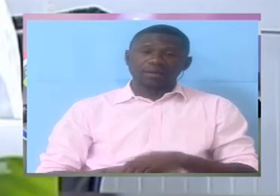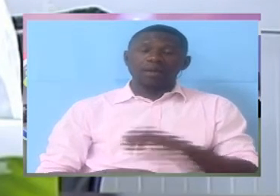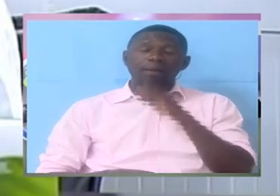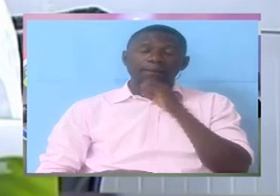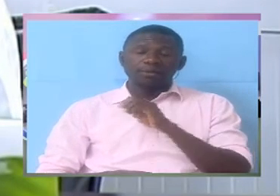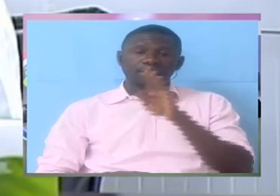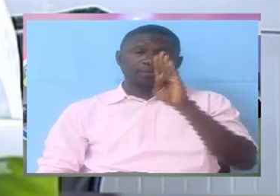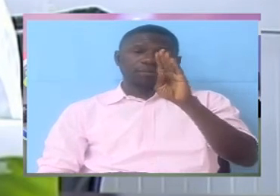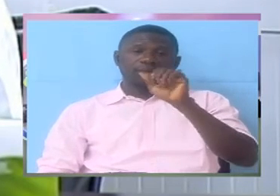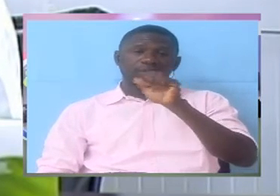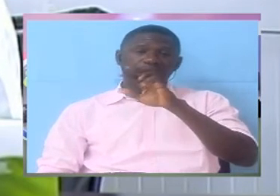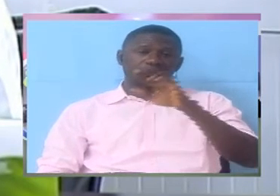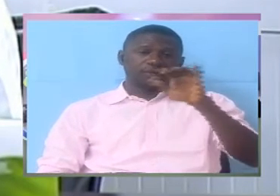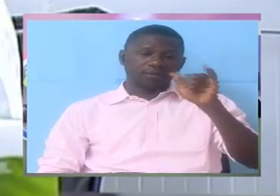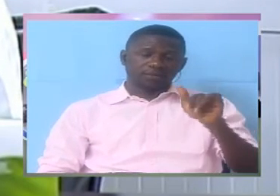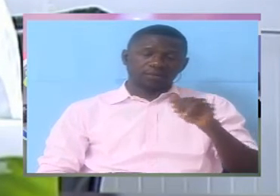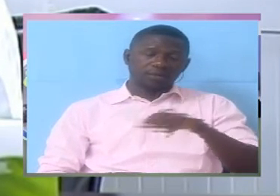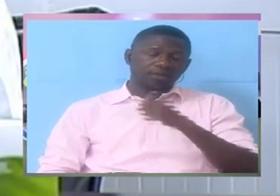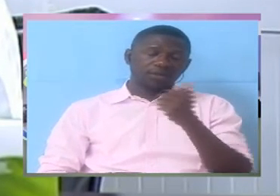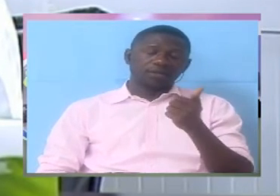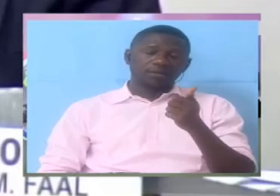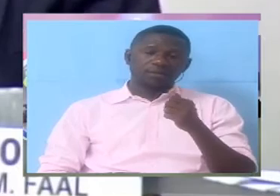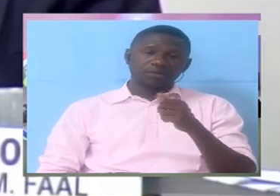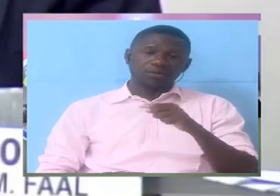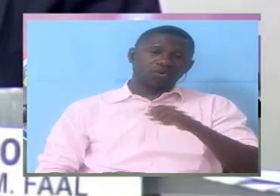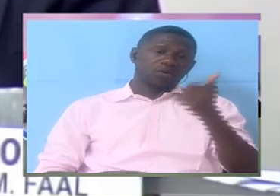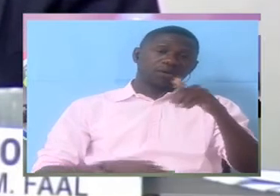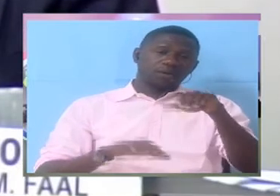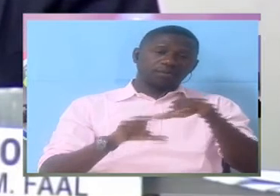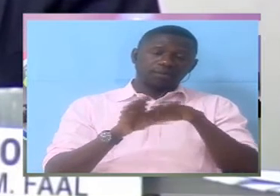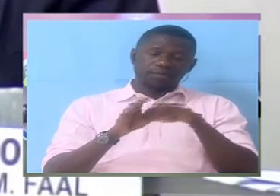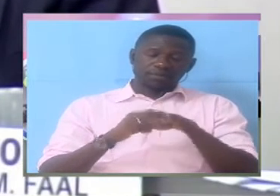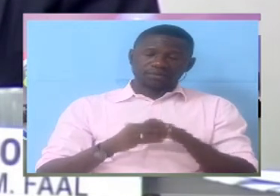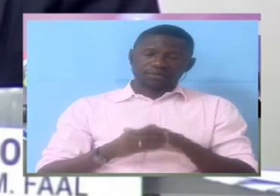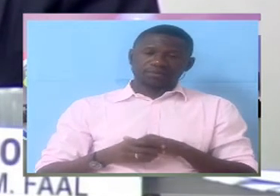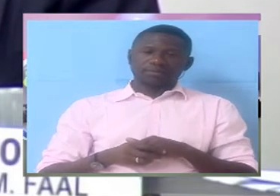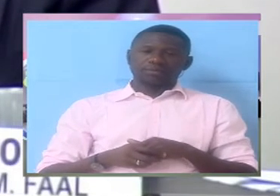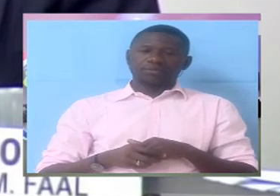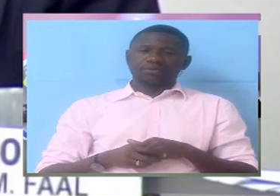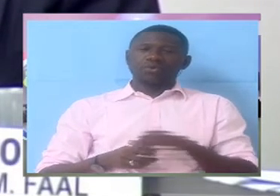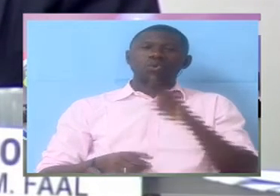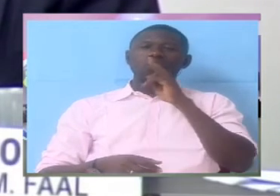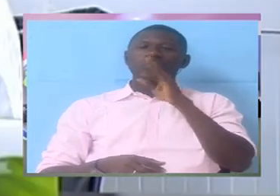Mr. Barry and co. Mr. Barry na kafunyolu. So who did the torturing?